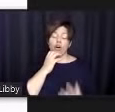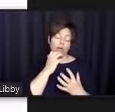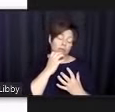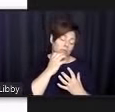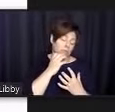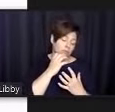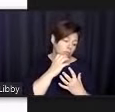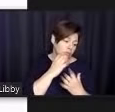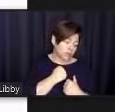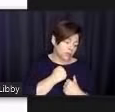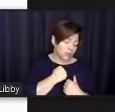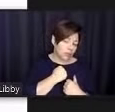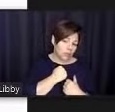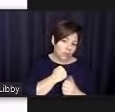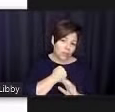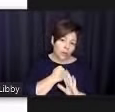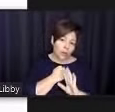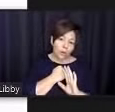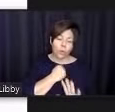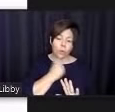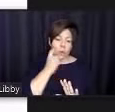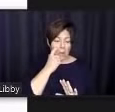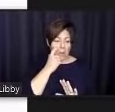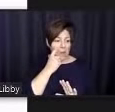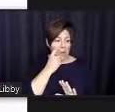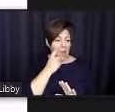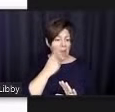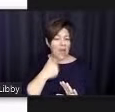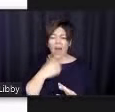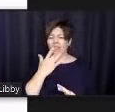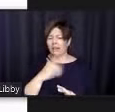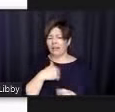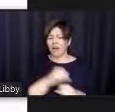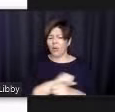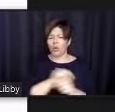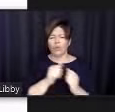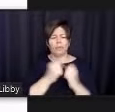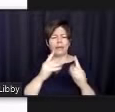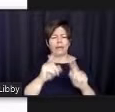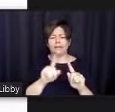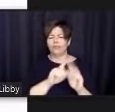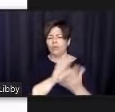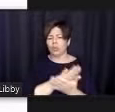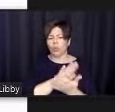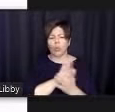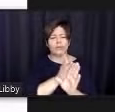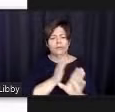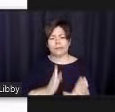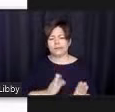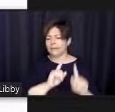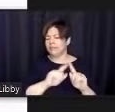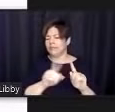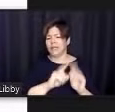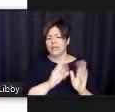truly are. I luckily get to work with a variety of school psychs. I have some good friends who are school psychs.